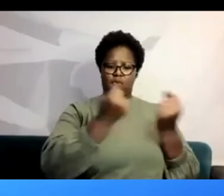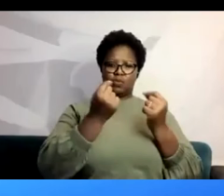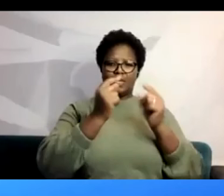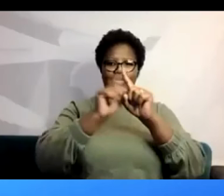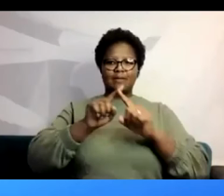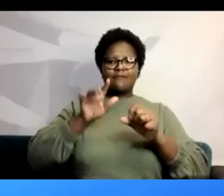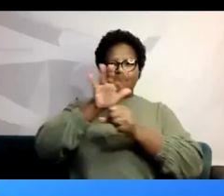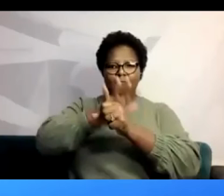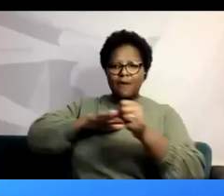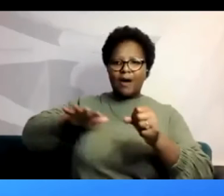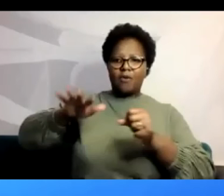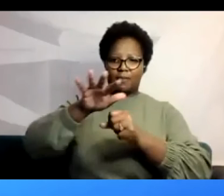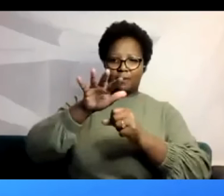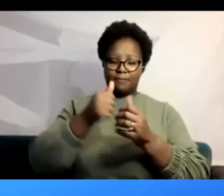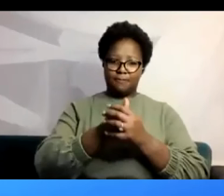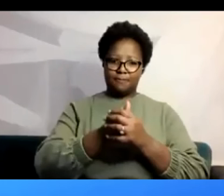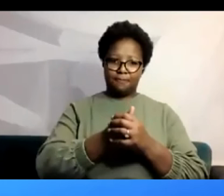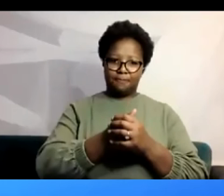slide, please.